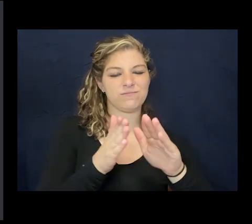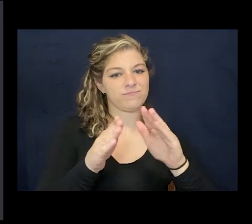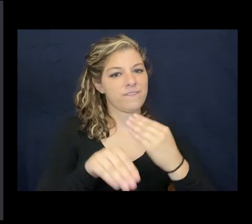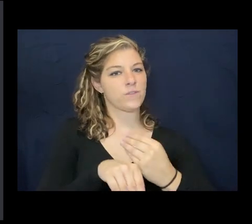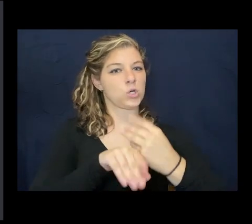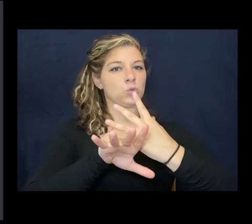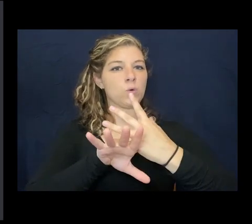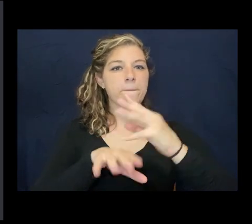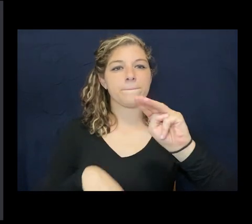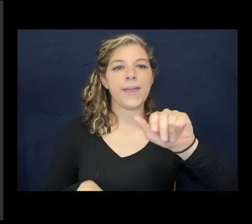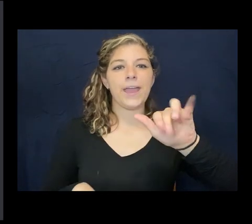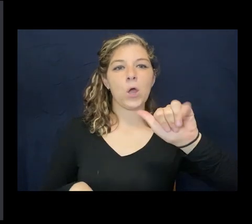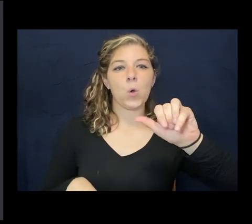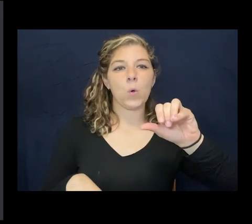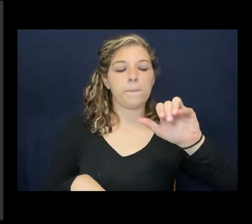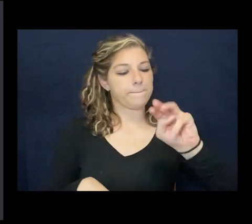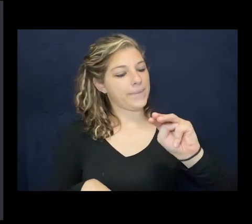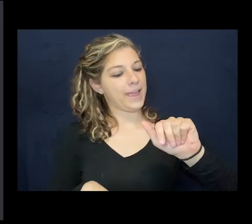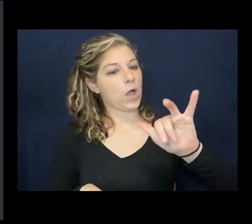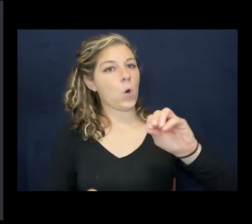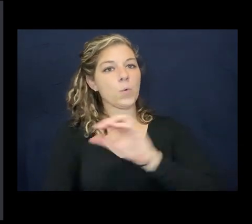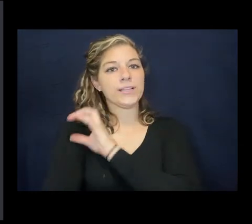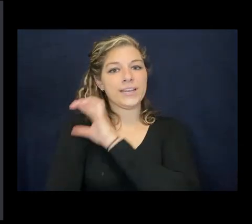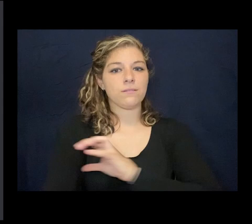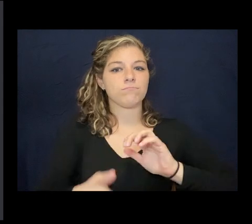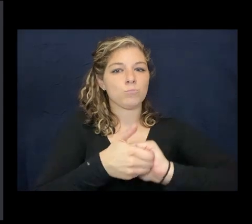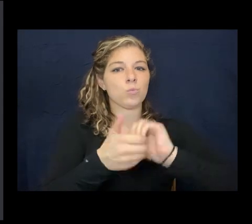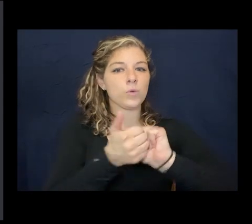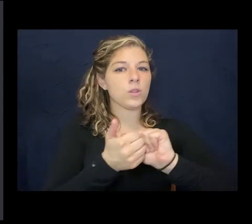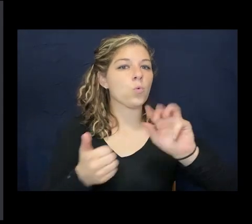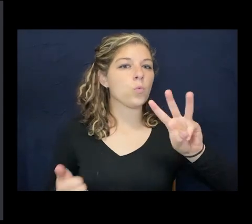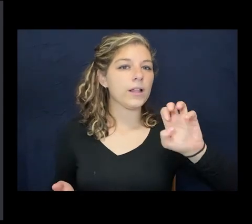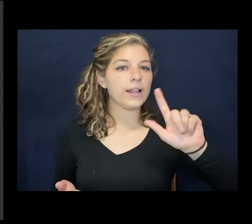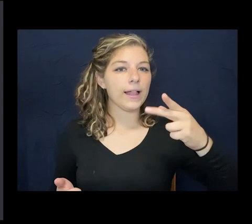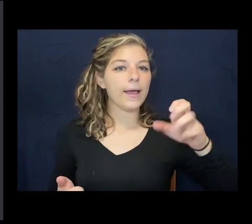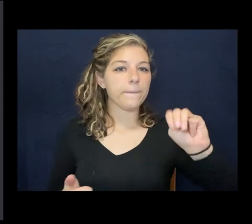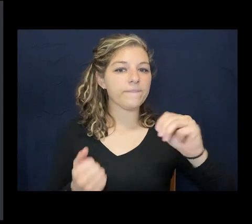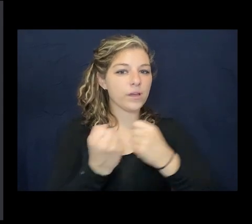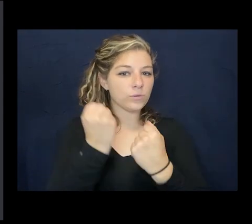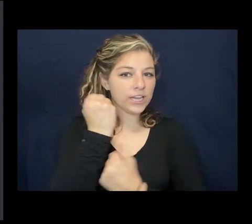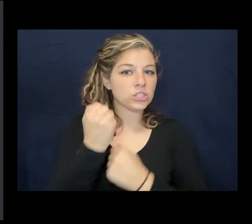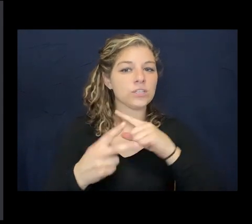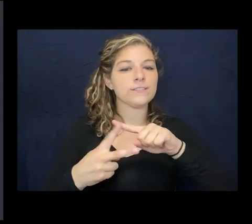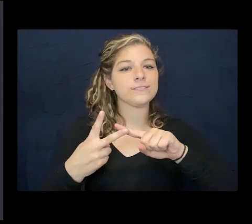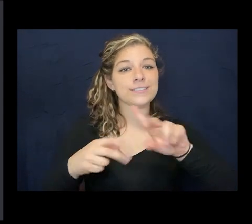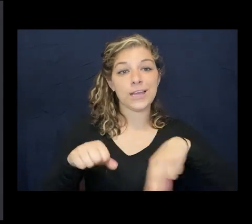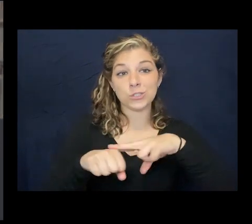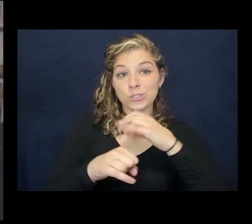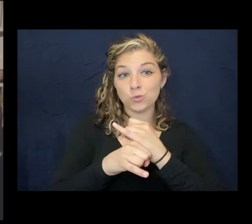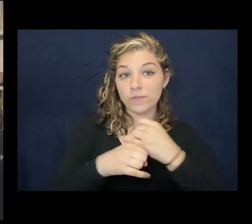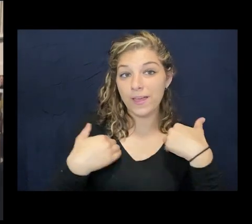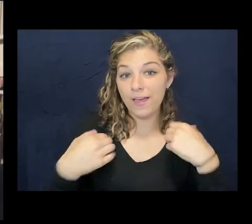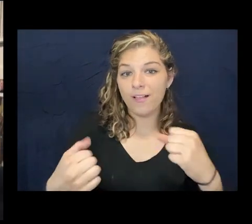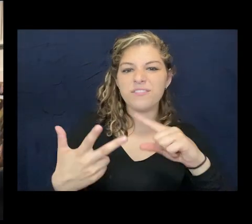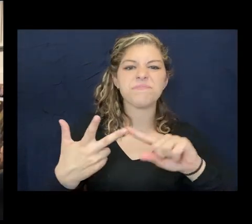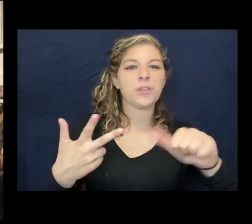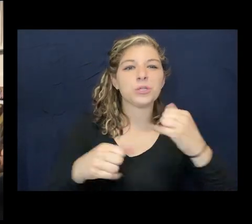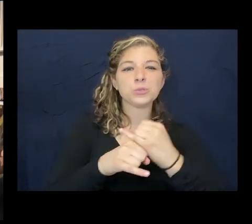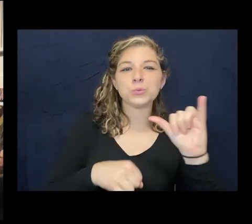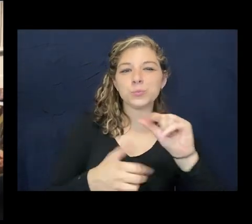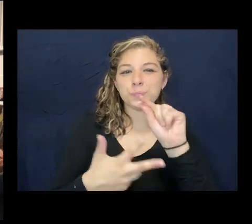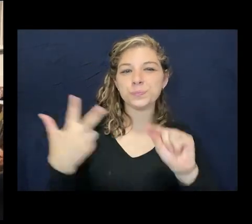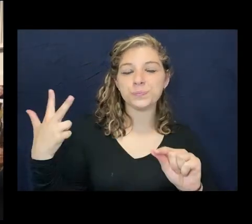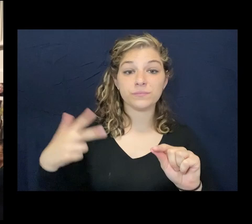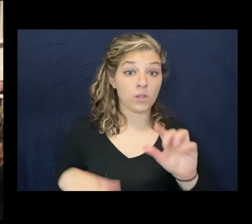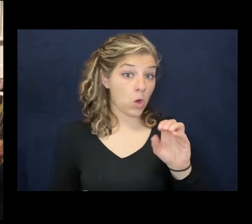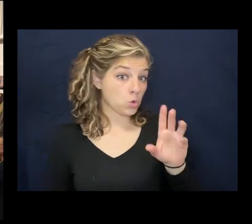virtual platform at the Mayo Clinic in partnership with the Wilhelm Foundation, National Institutes of Health, and the Karolinska Institute.